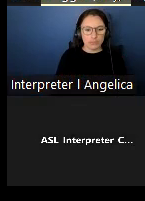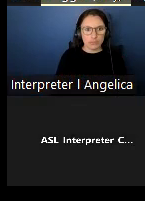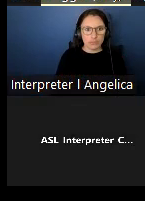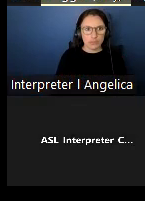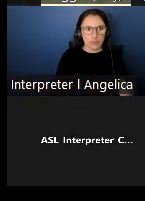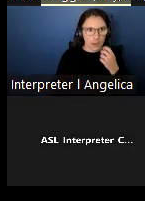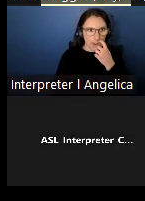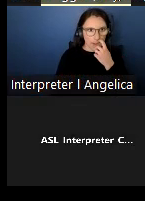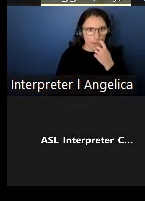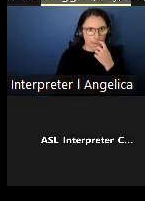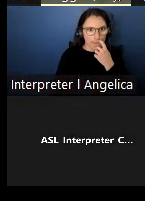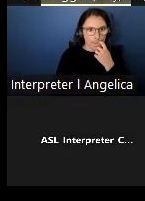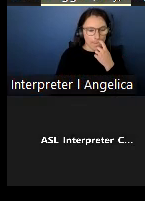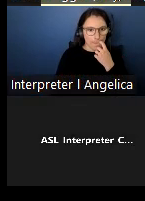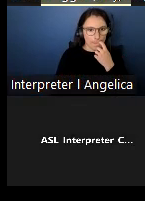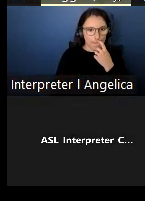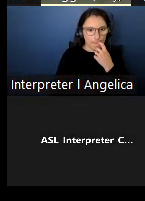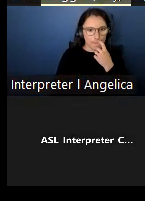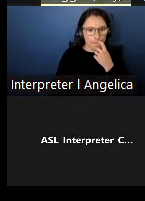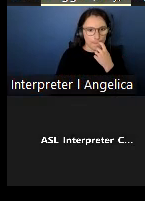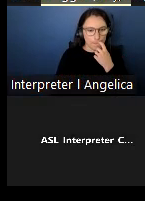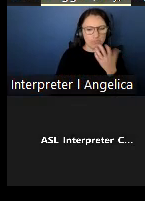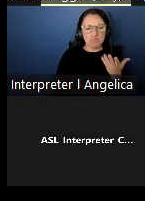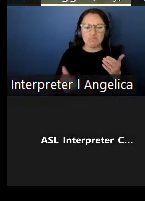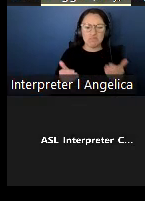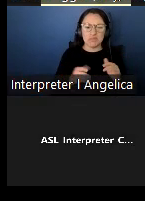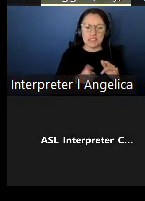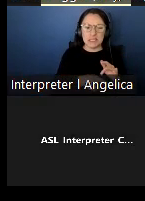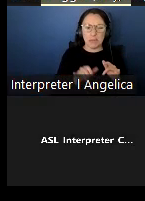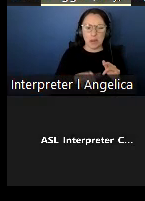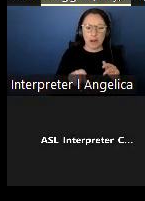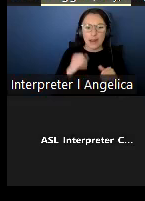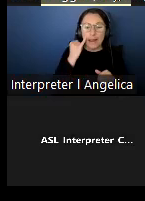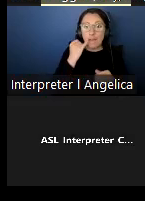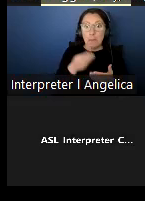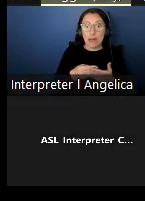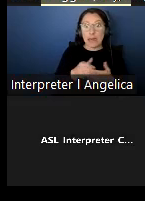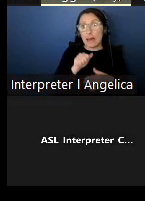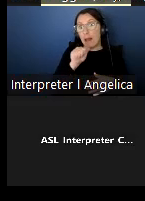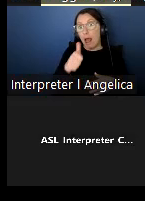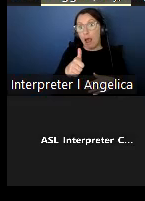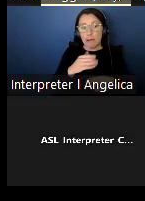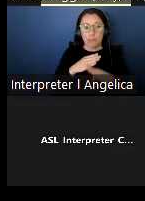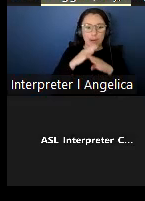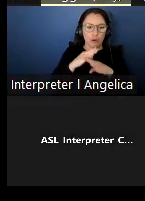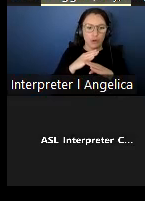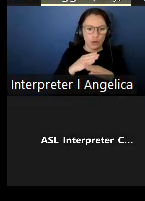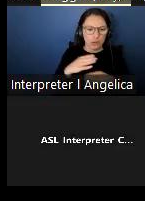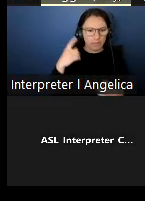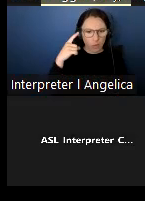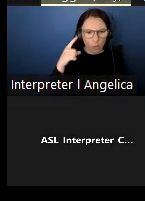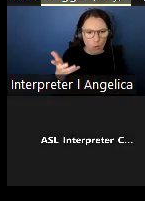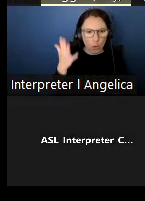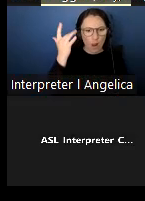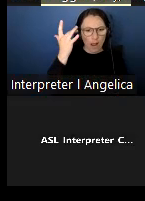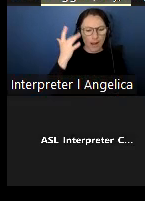So if money is, well, and you know what, I'm actually going to skip this one. So this was if money is not a barrier, why? But it seems like for this group, money